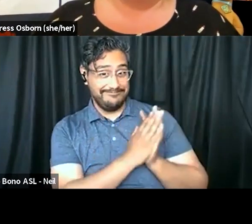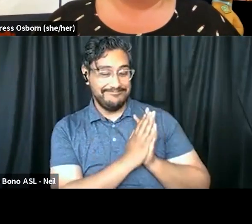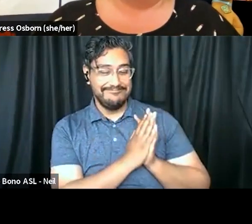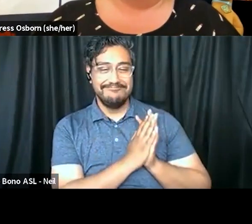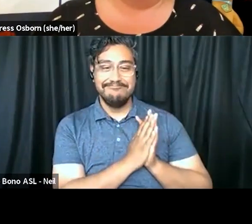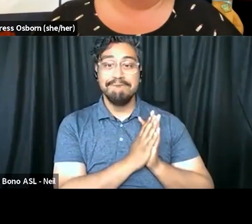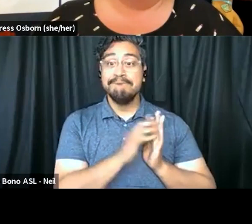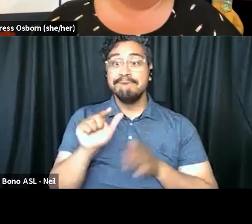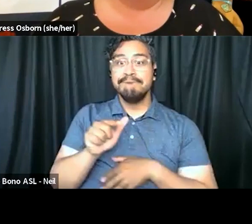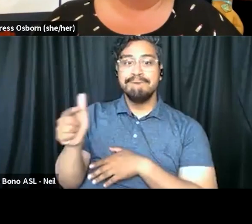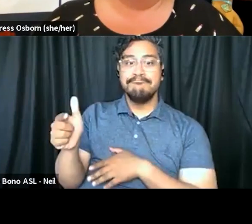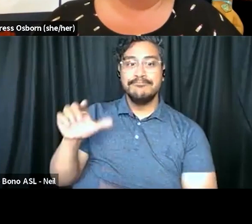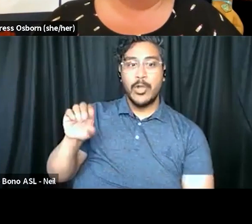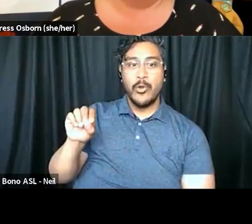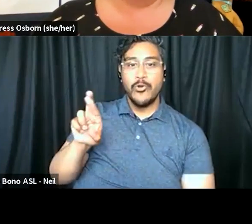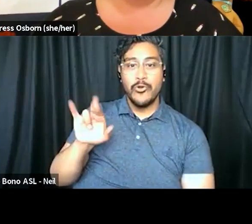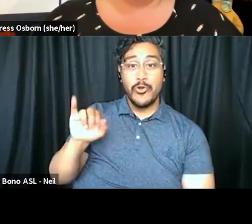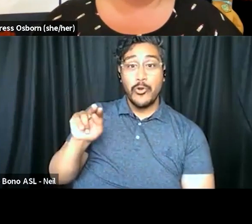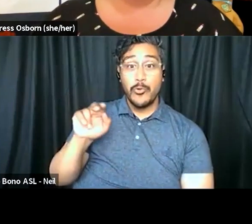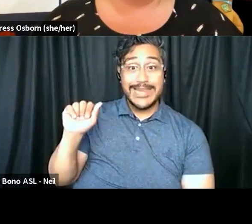have Karina.